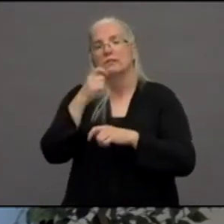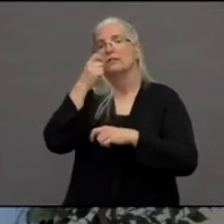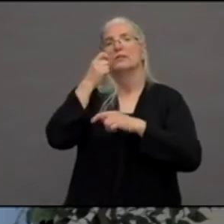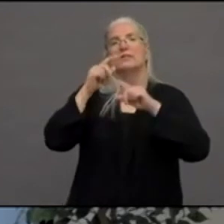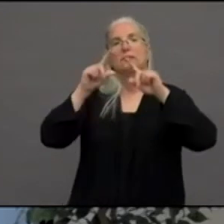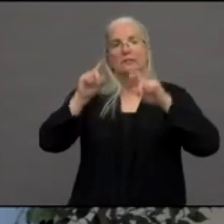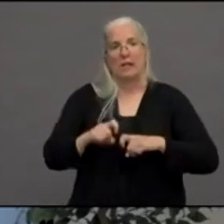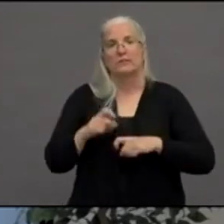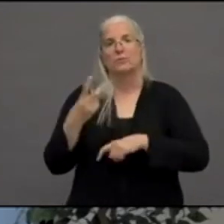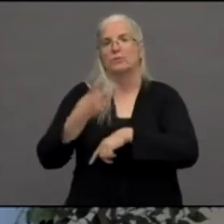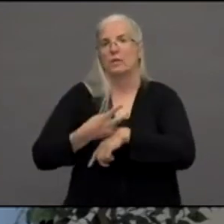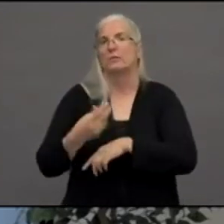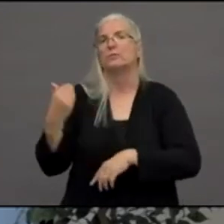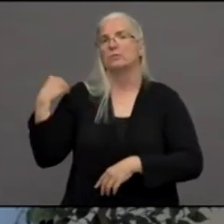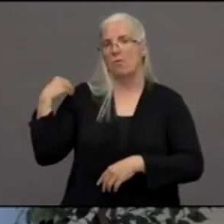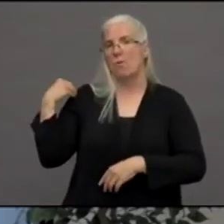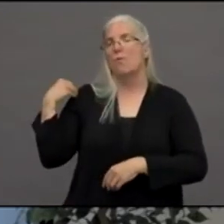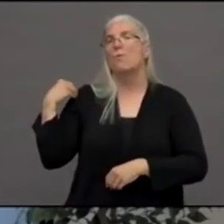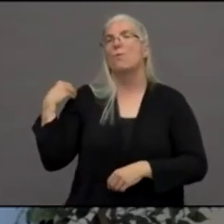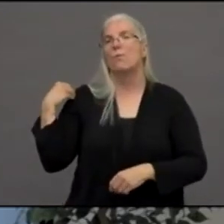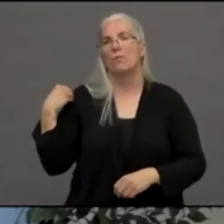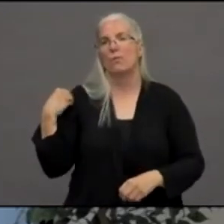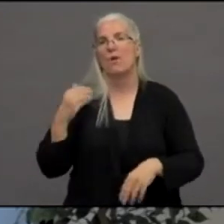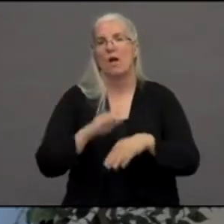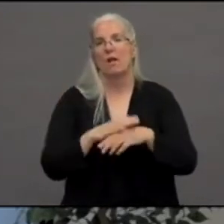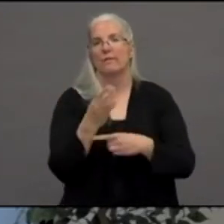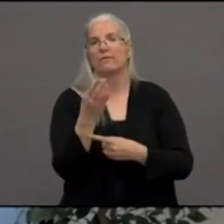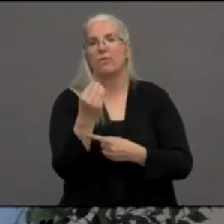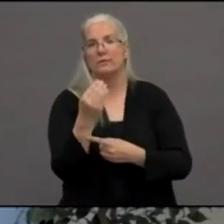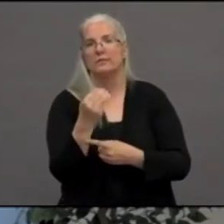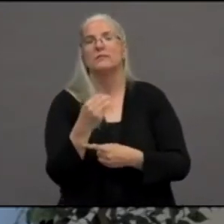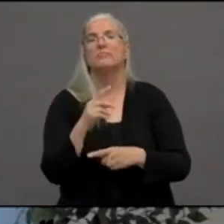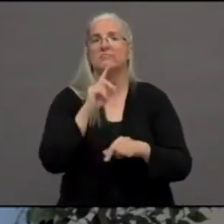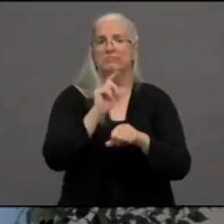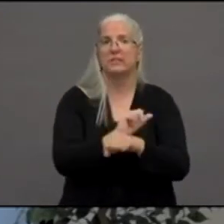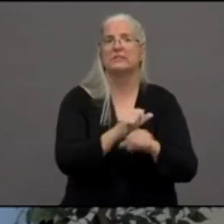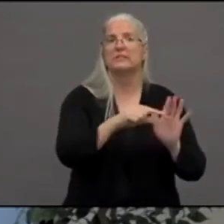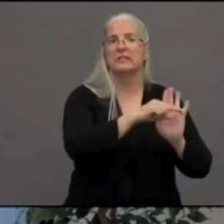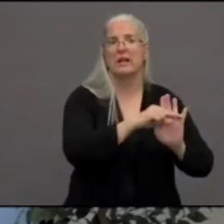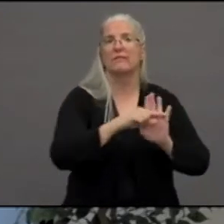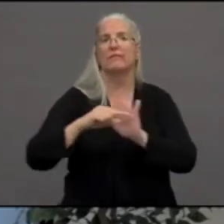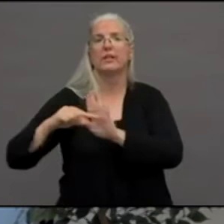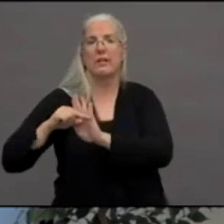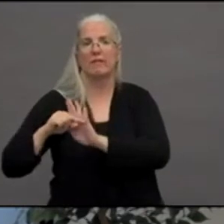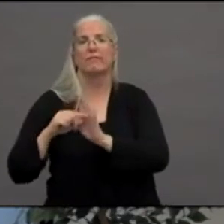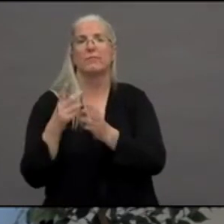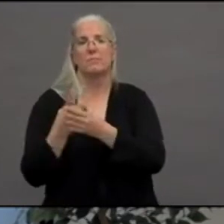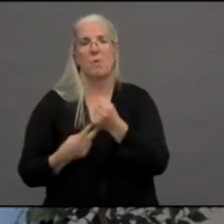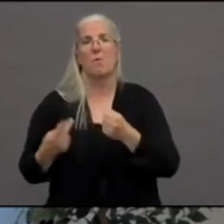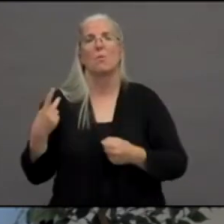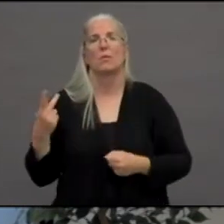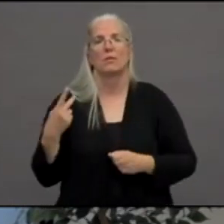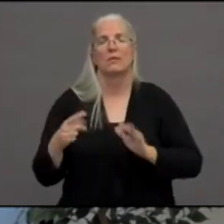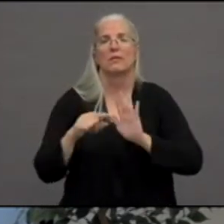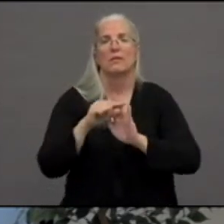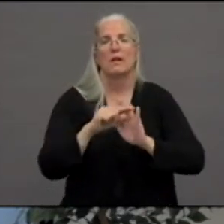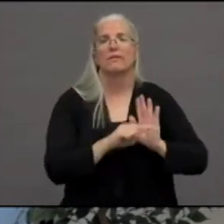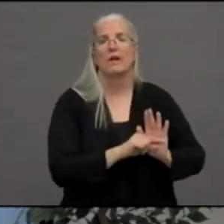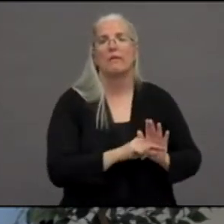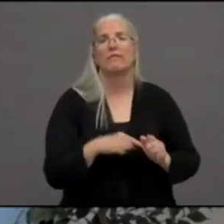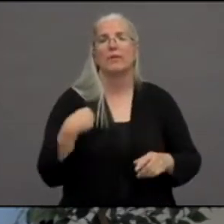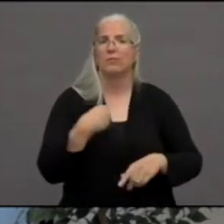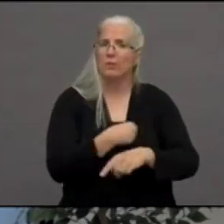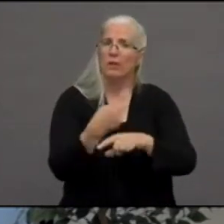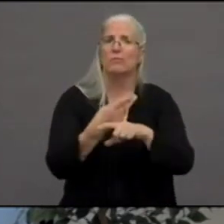And here are the results here. Todd is negative, I'm negative. We wear face coverings all day while we're here at the